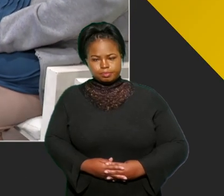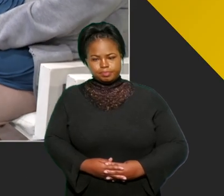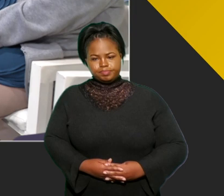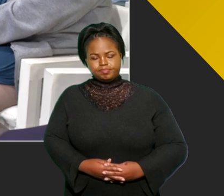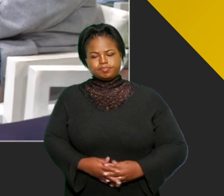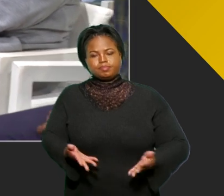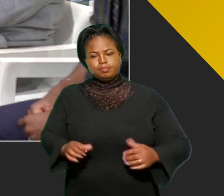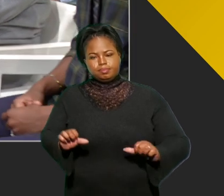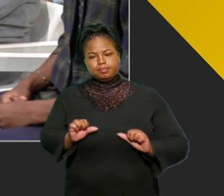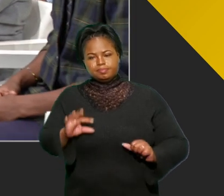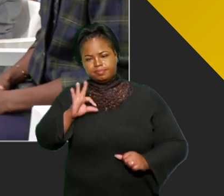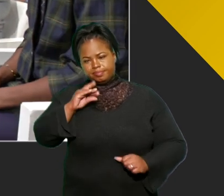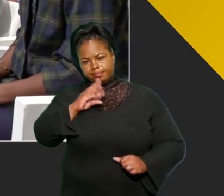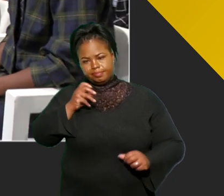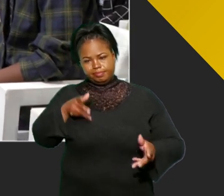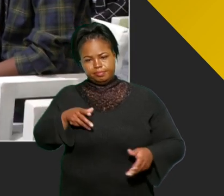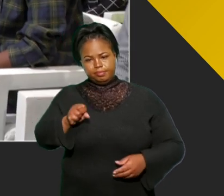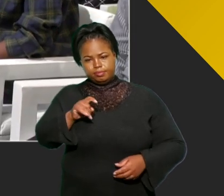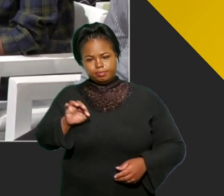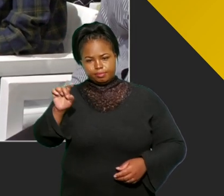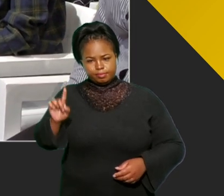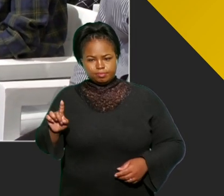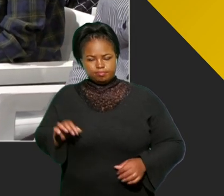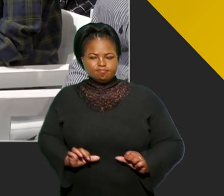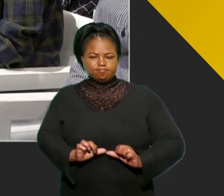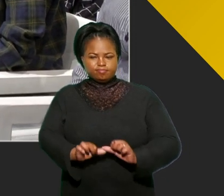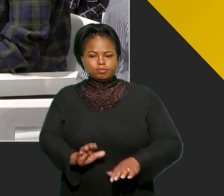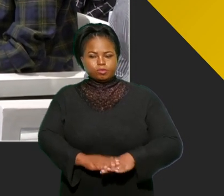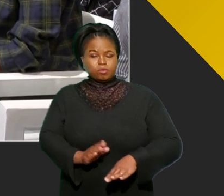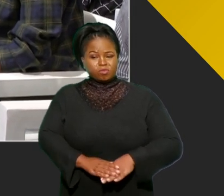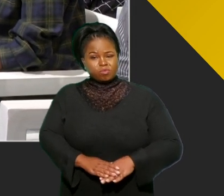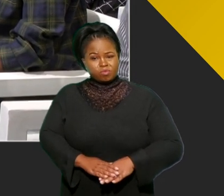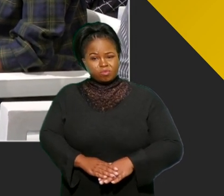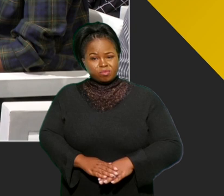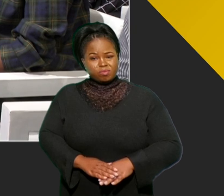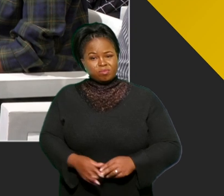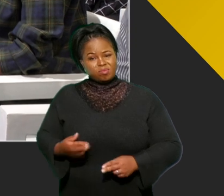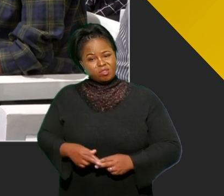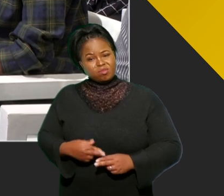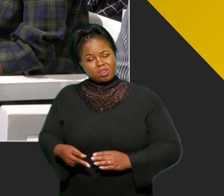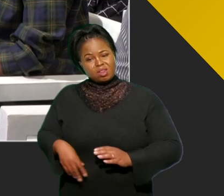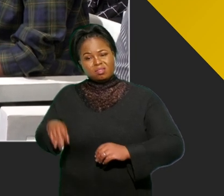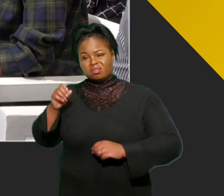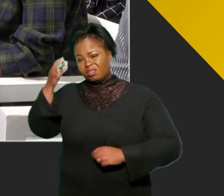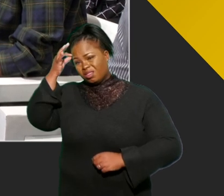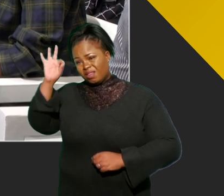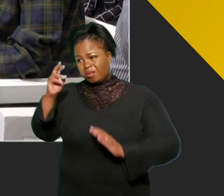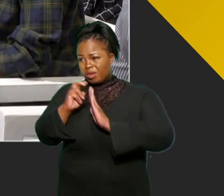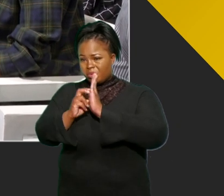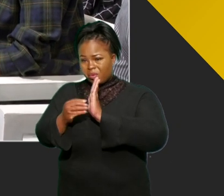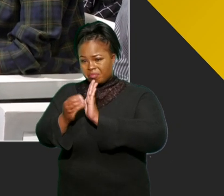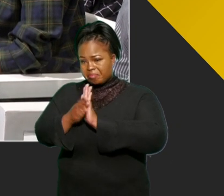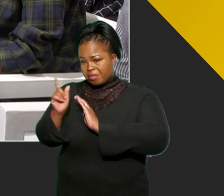So we're going back to Daily Thetha la SABC 1. Nakuba khona inkulumo yethu ukuthi should rent be regulated by government in South Africa.